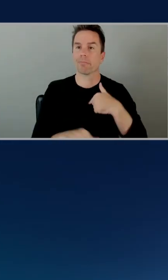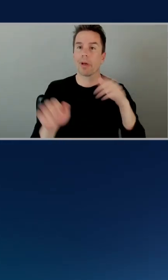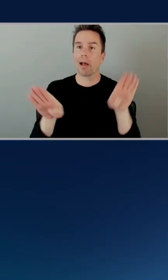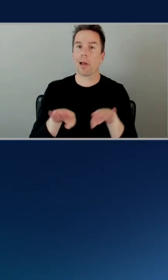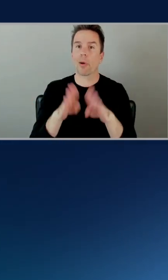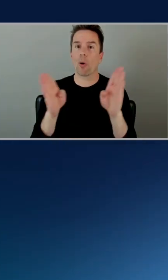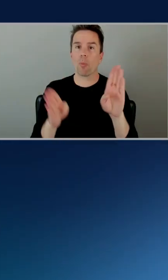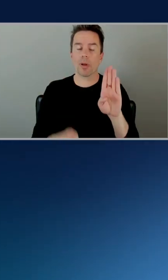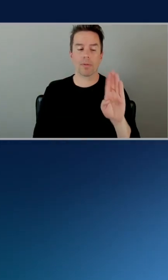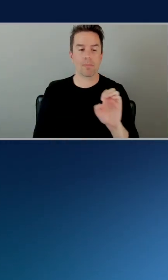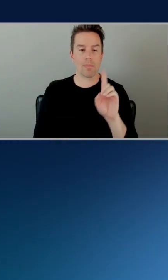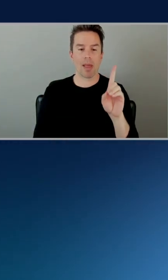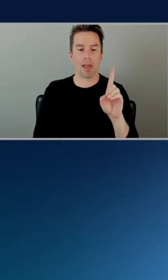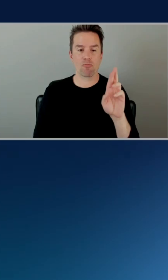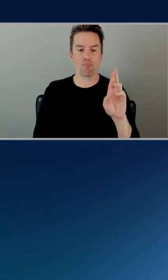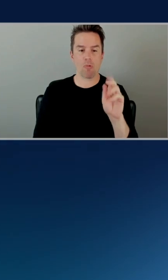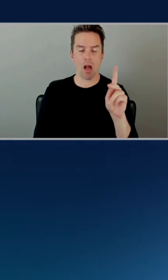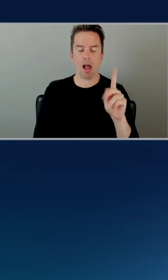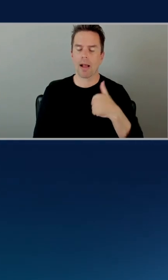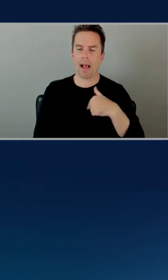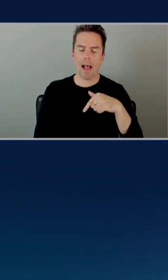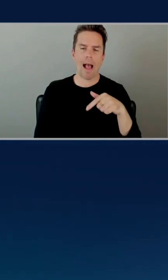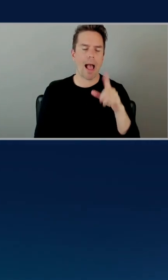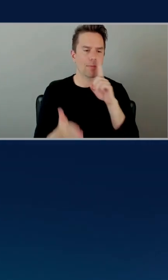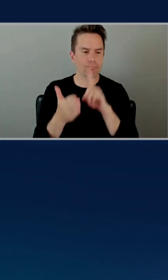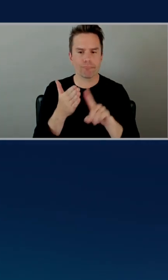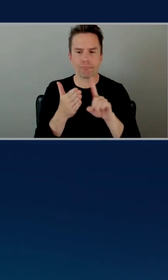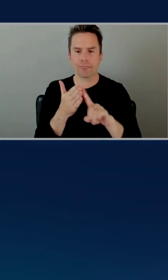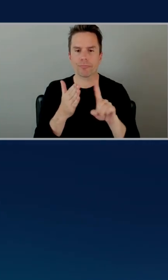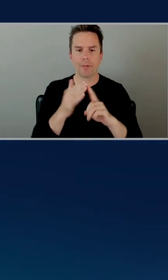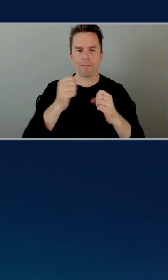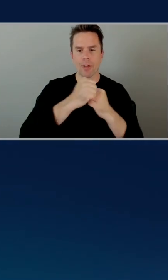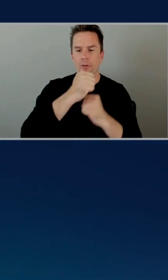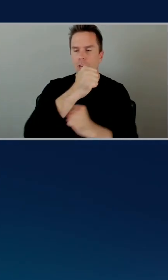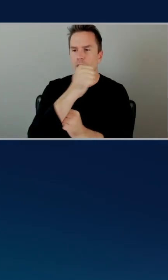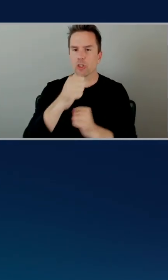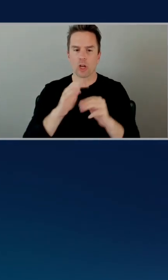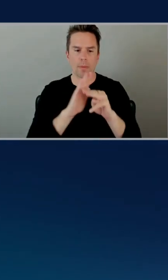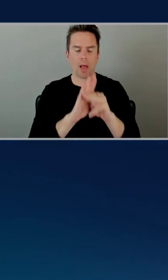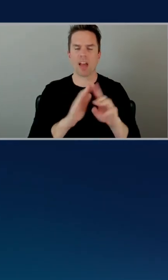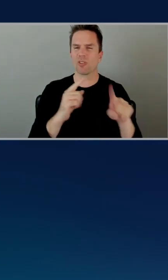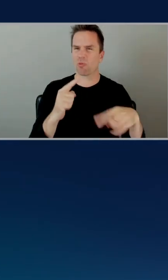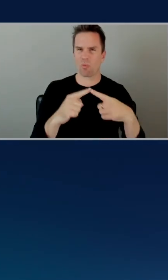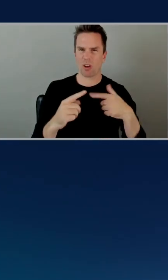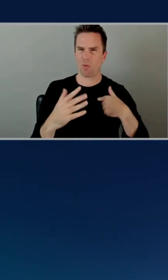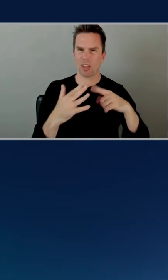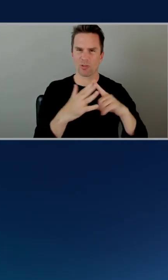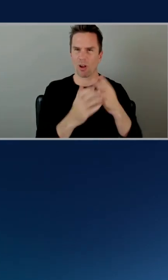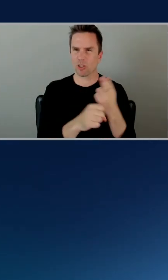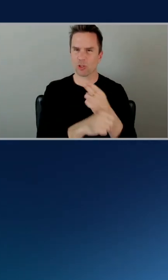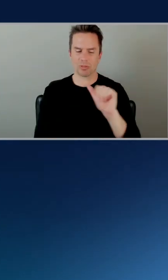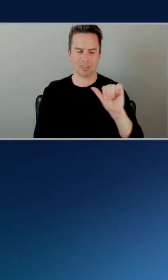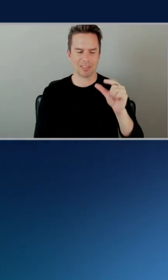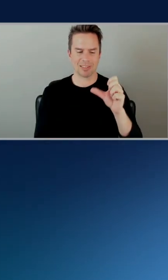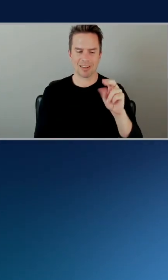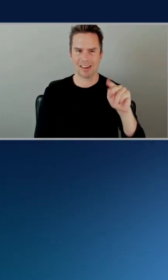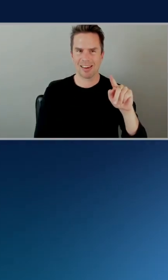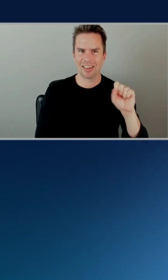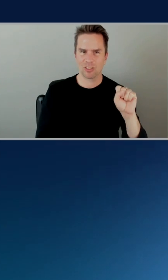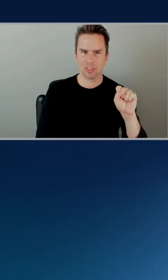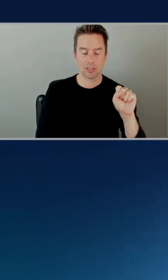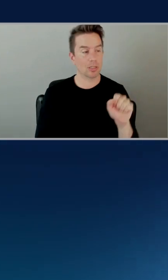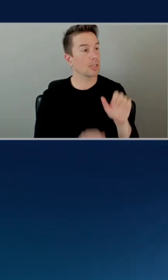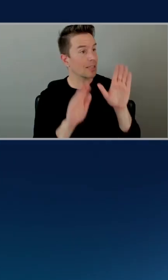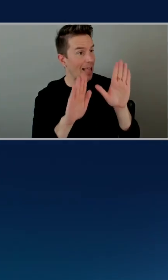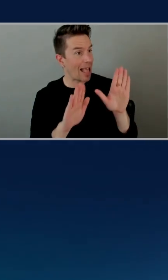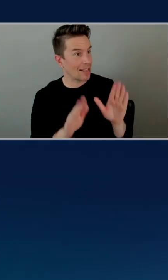foundation models. When am I going to start utilizing agents? Yeah, excellent question, excellent question. So agents,